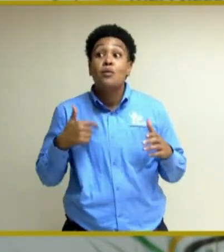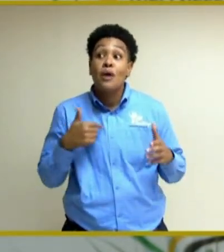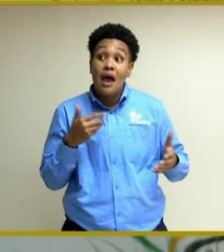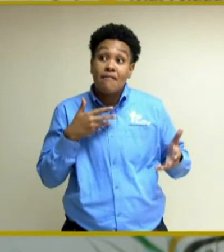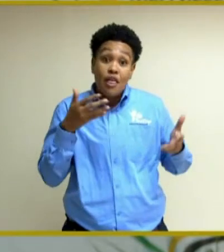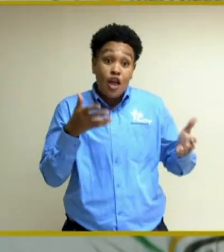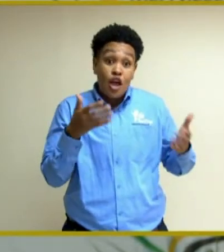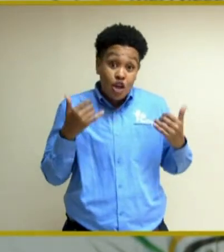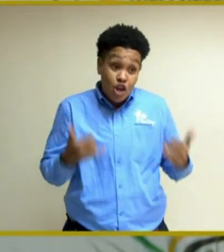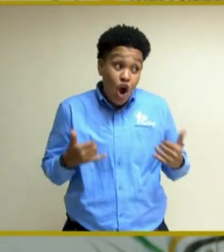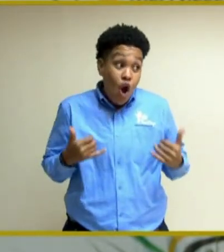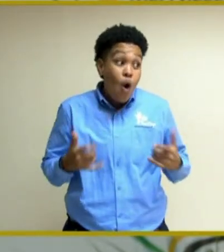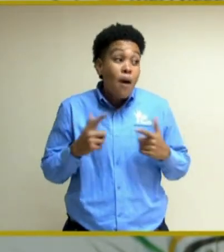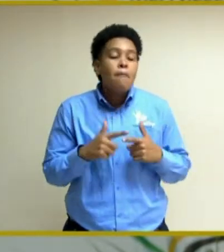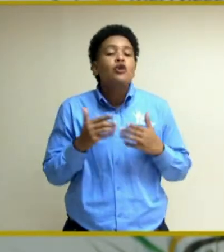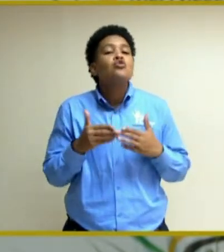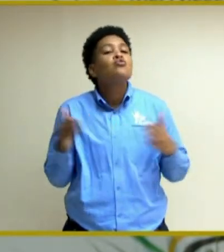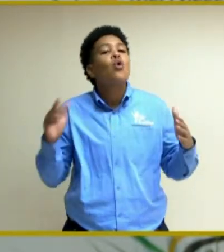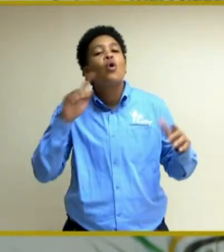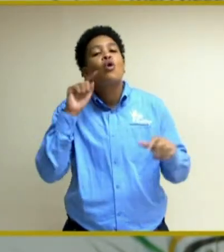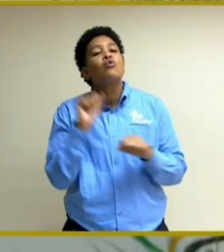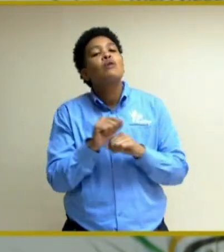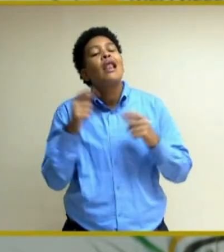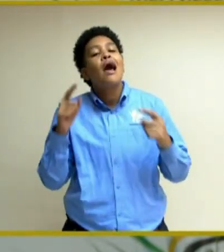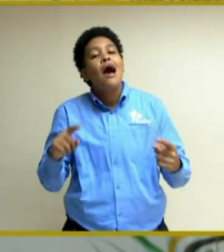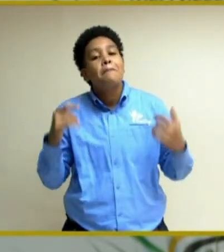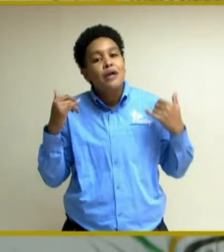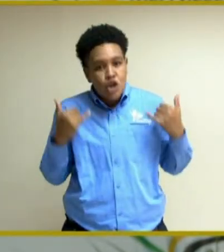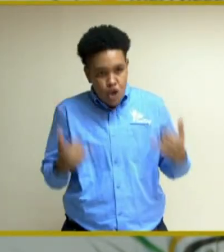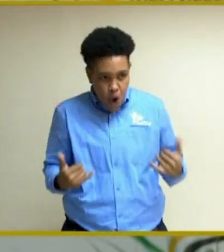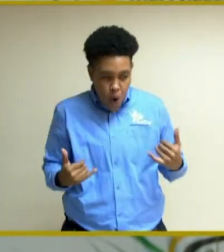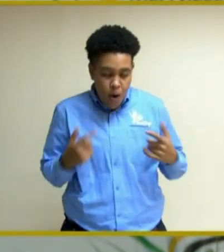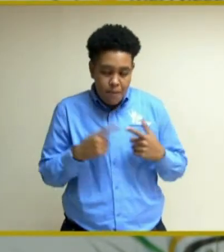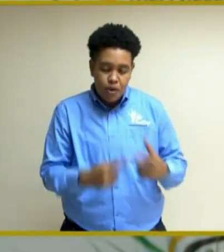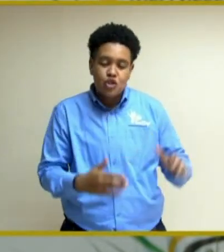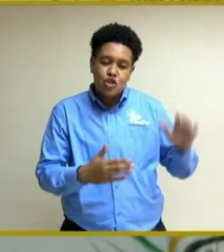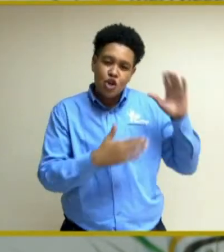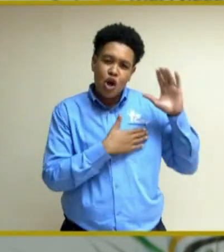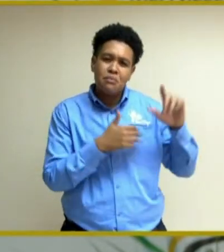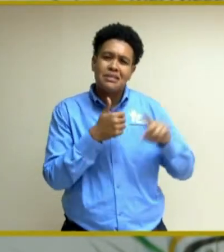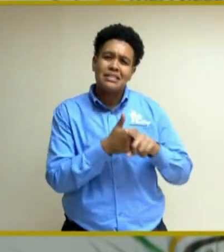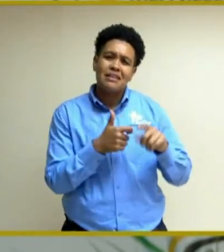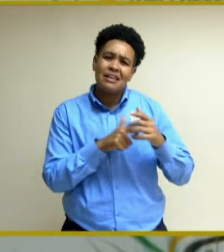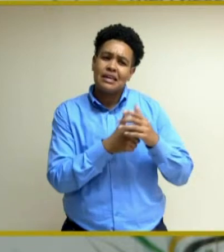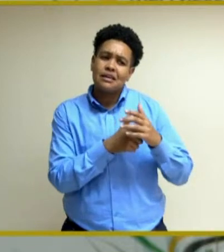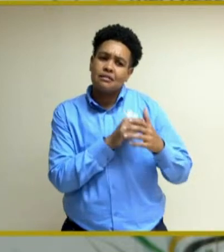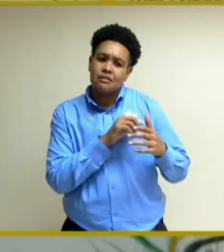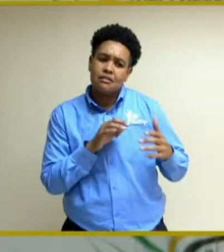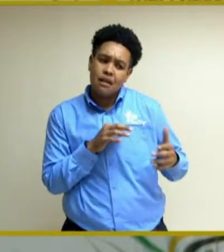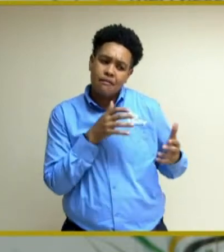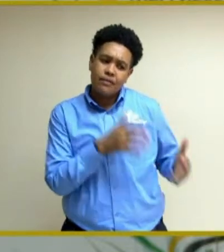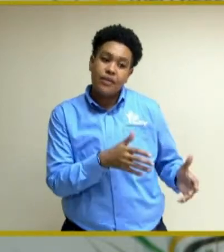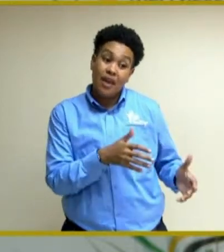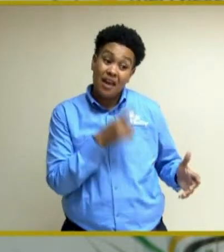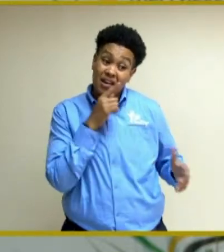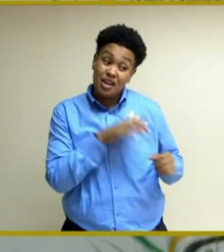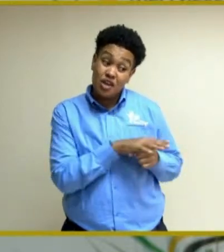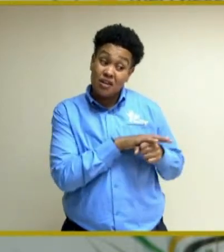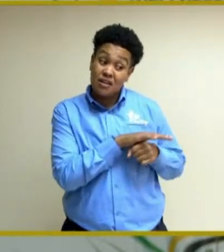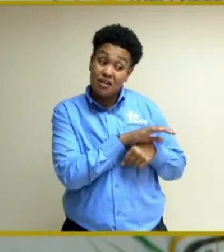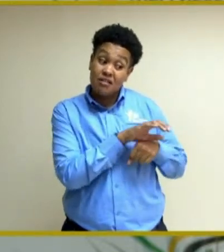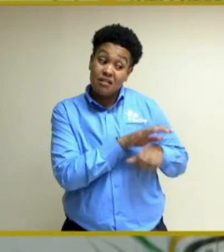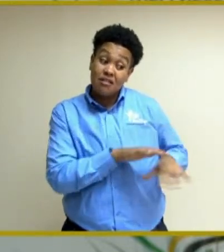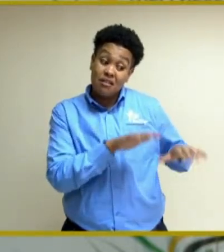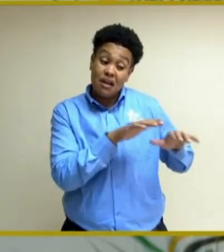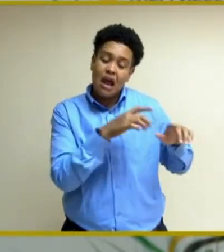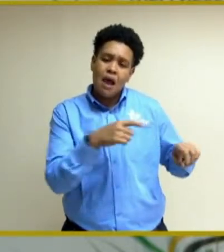now and the rollout that is taking place now and the commitment of the key personnel on the ground in the regions, and we do